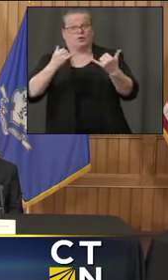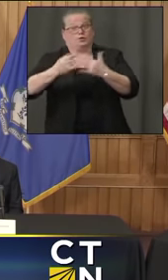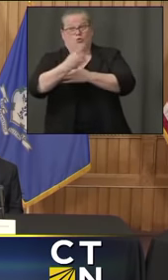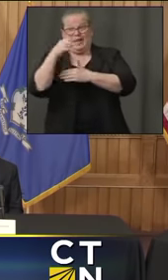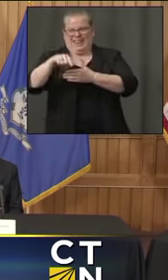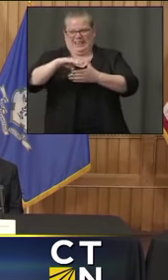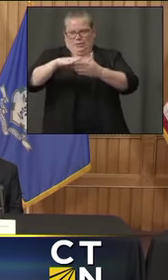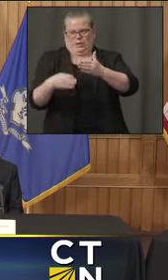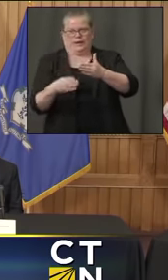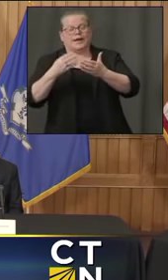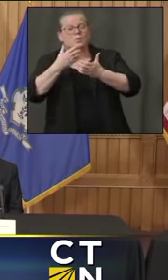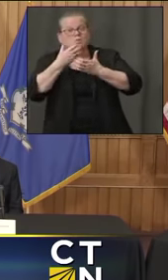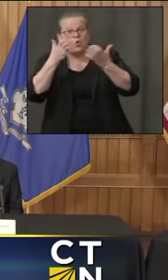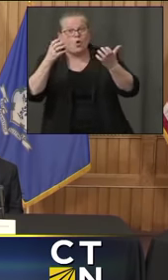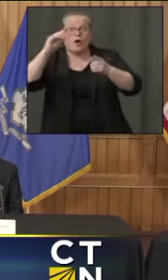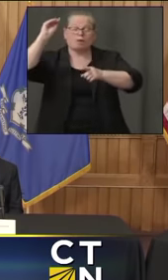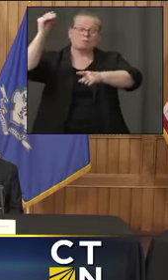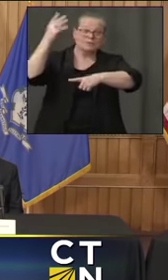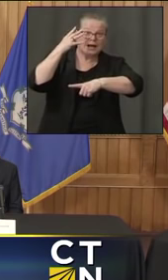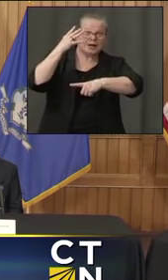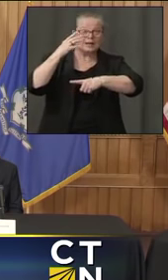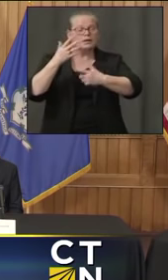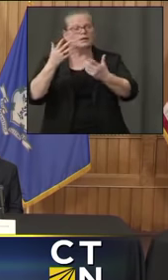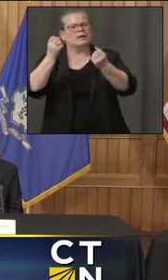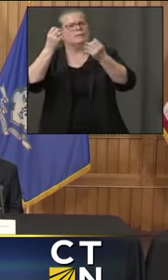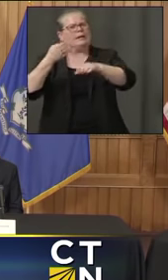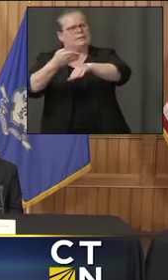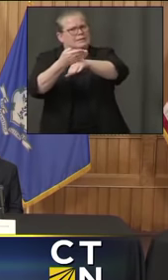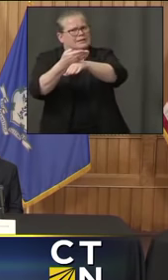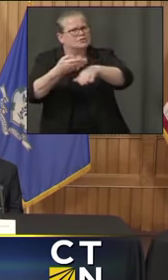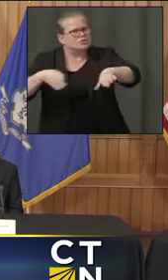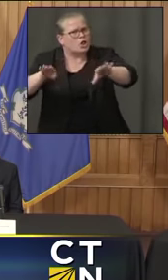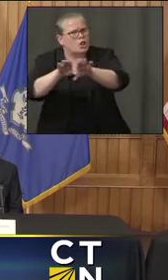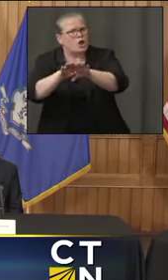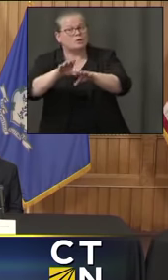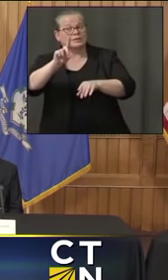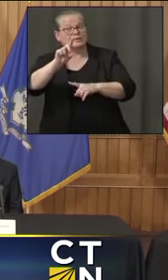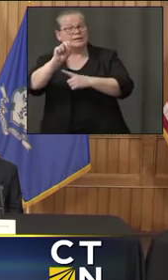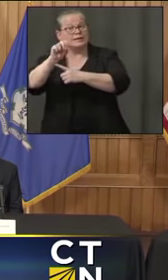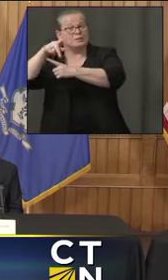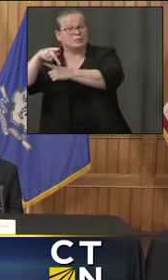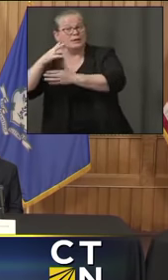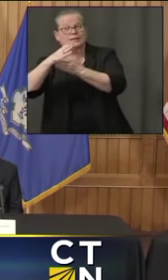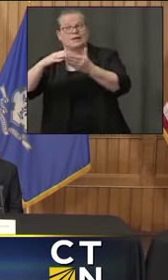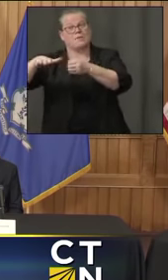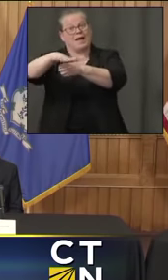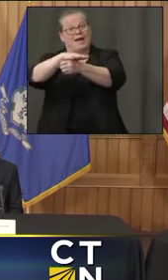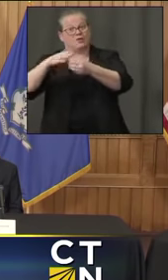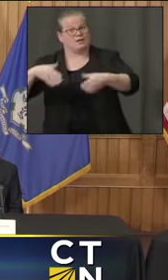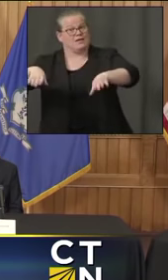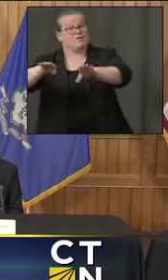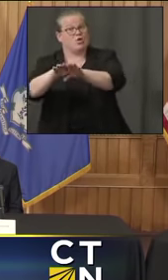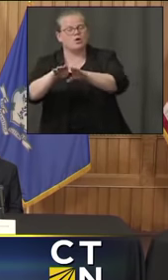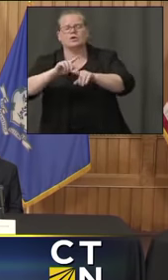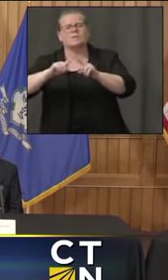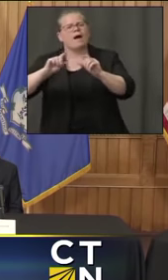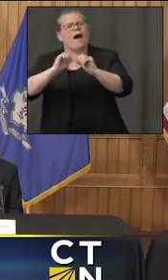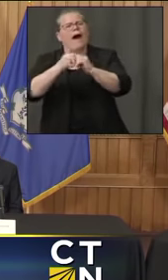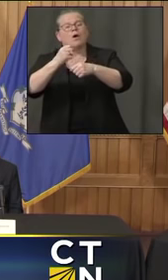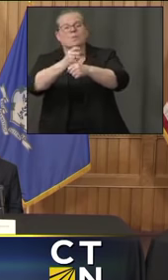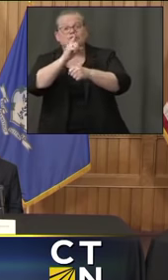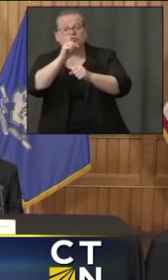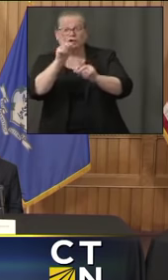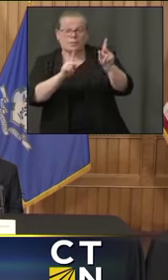Deep has already closed down some parks and on various days, but how will you enforce social distancing